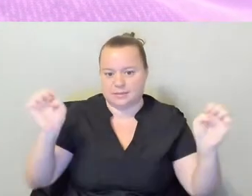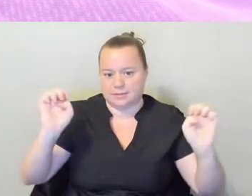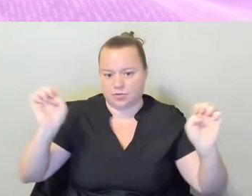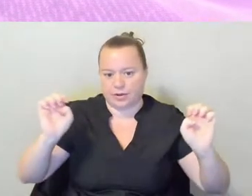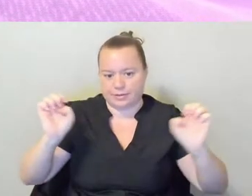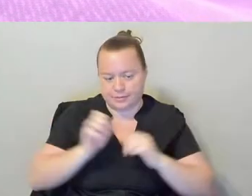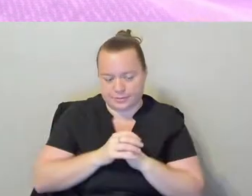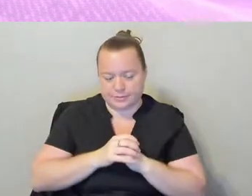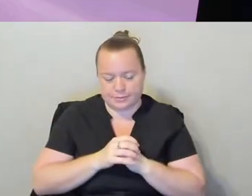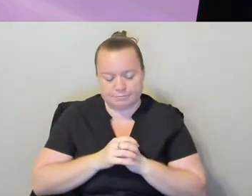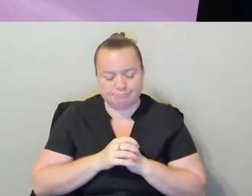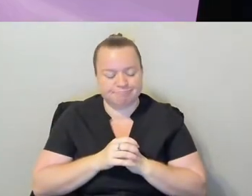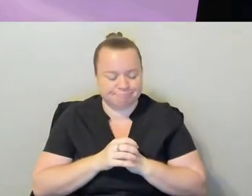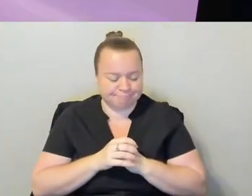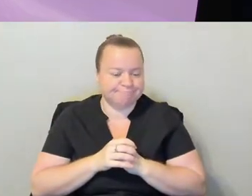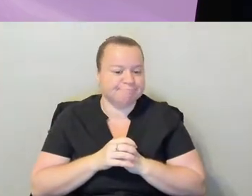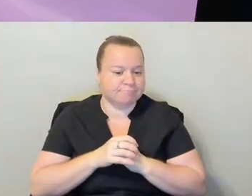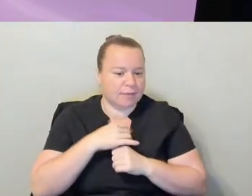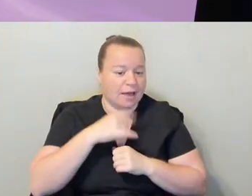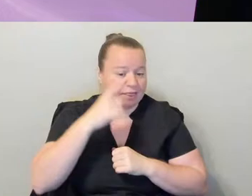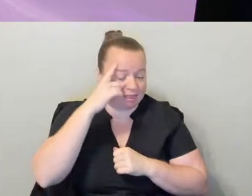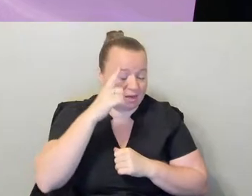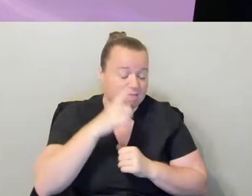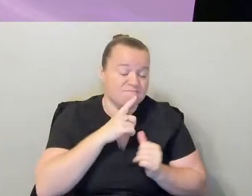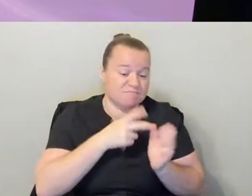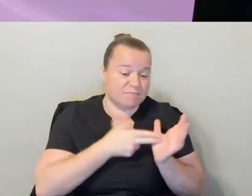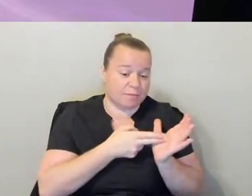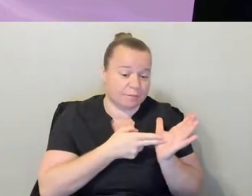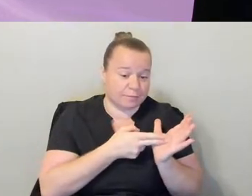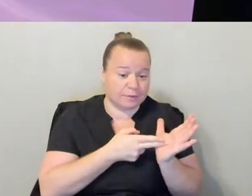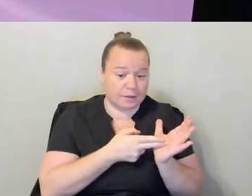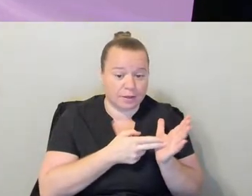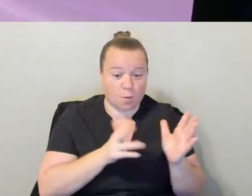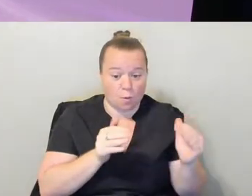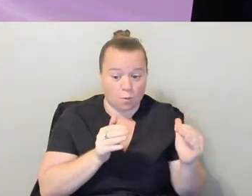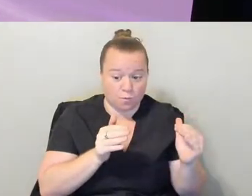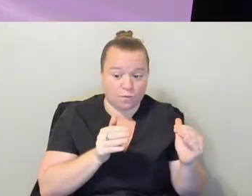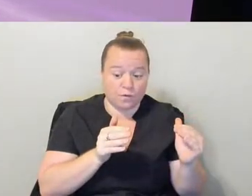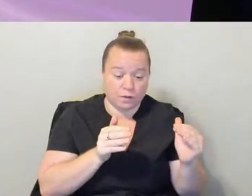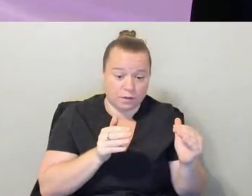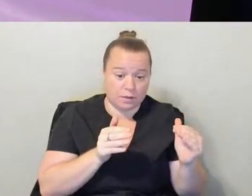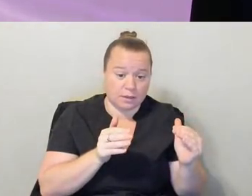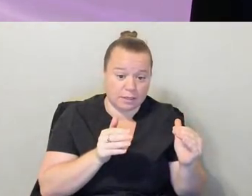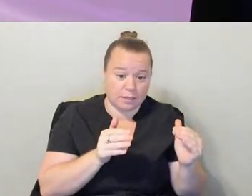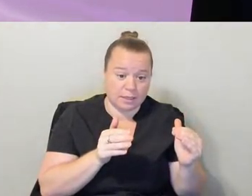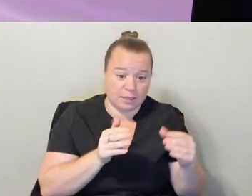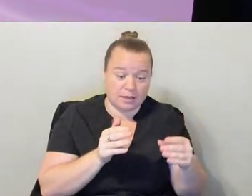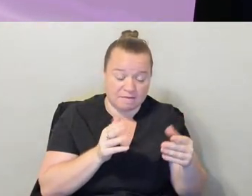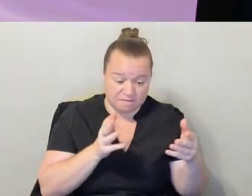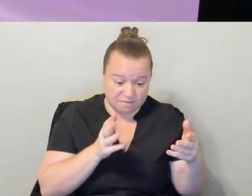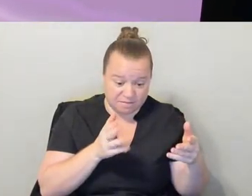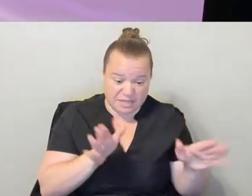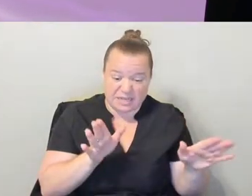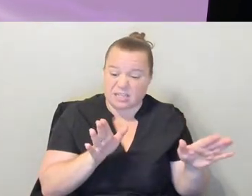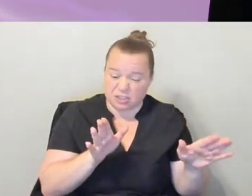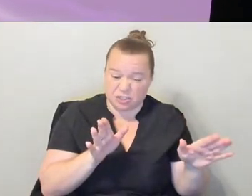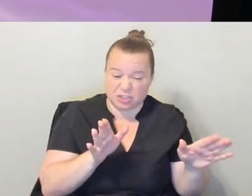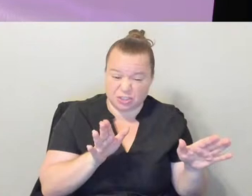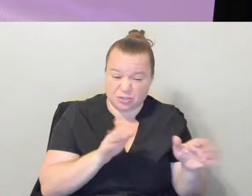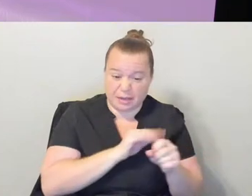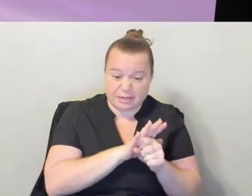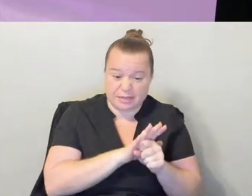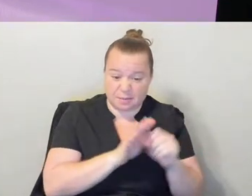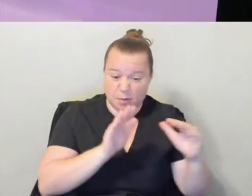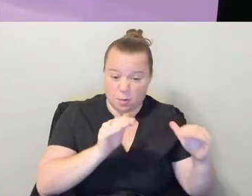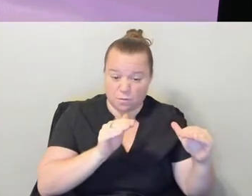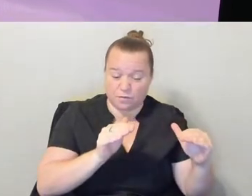reality is that as we come, well, hopefully, towards the back end of the pandemic, we are entering into a new